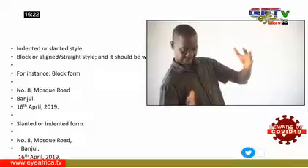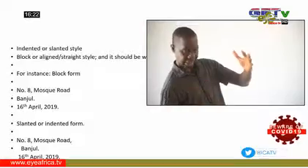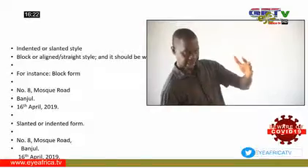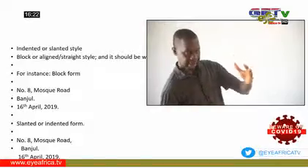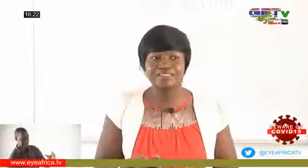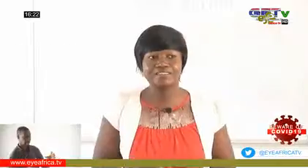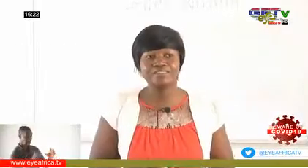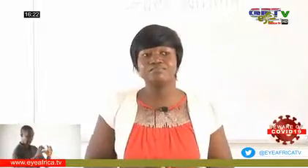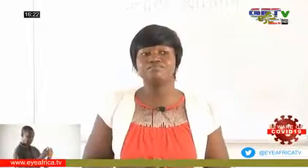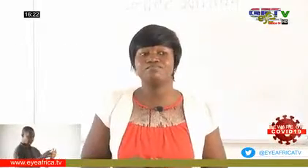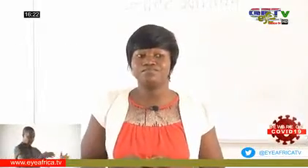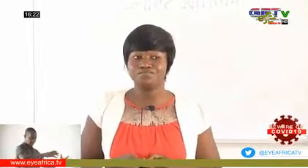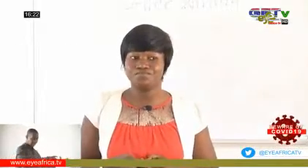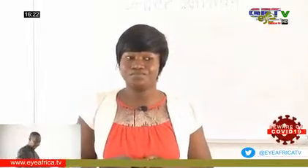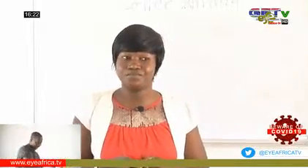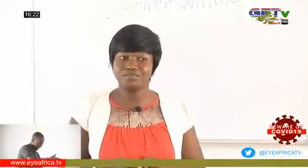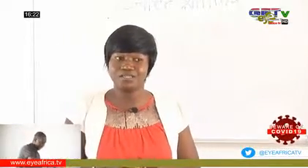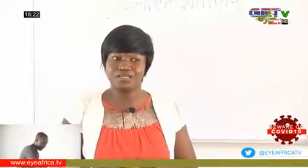block or aligned,